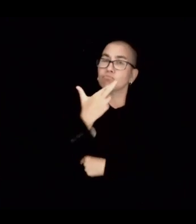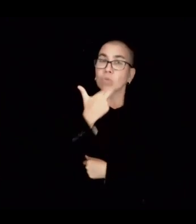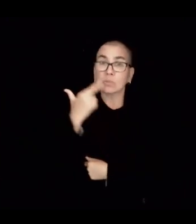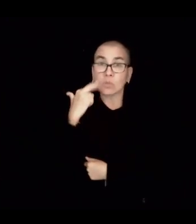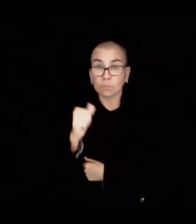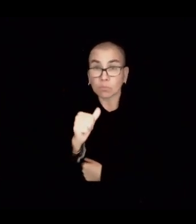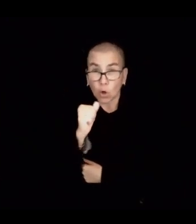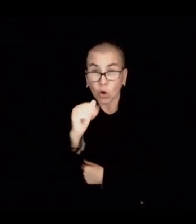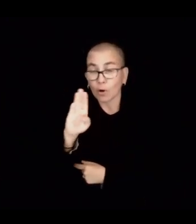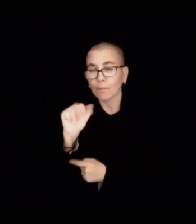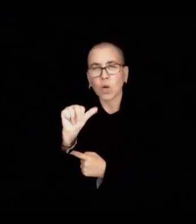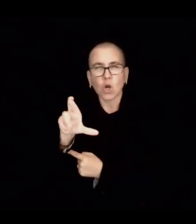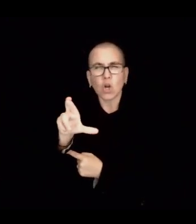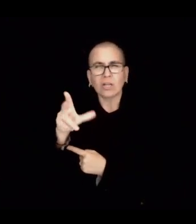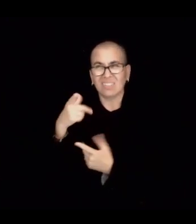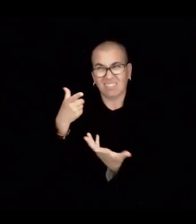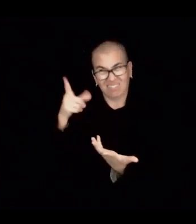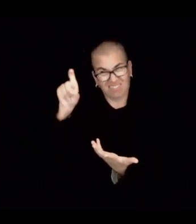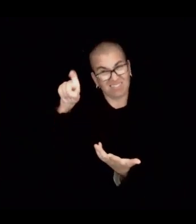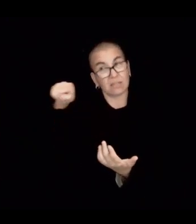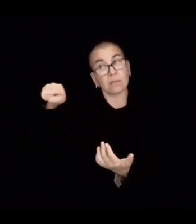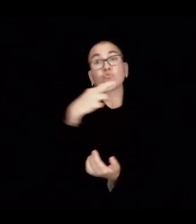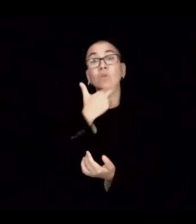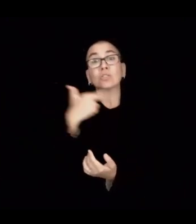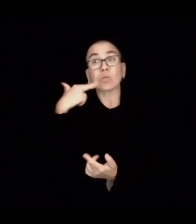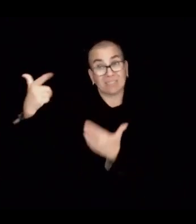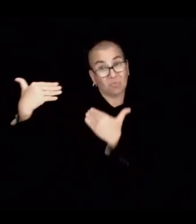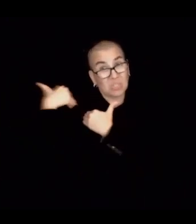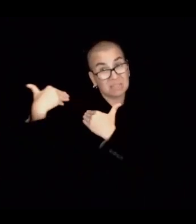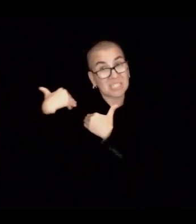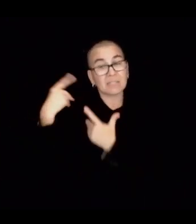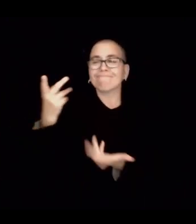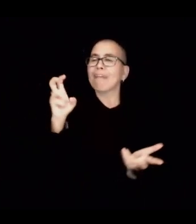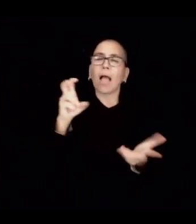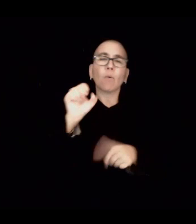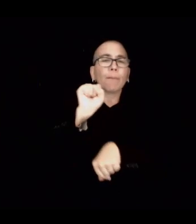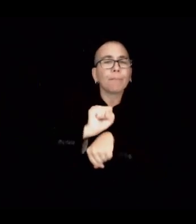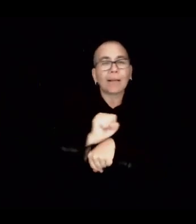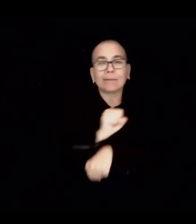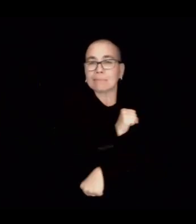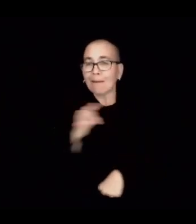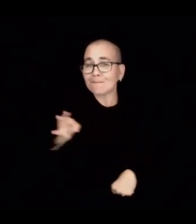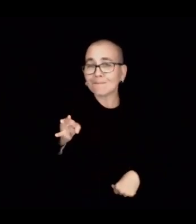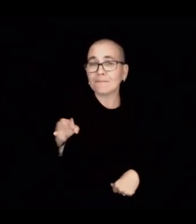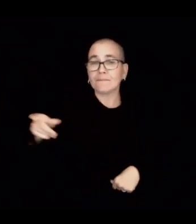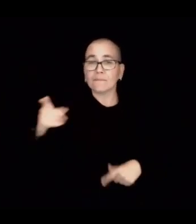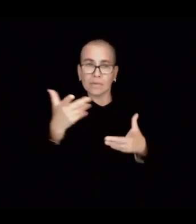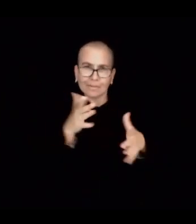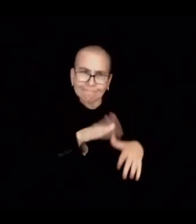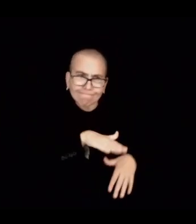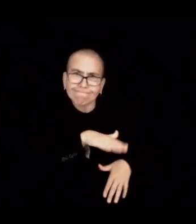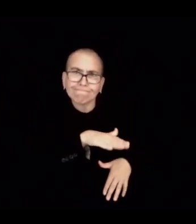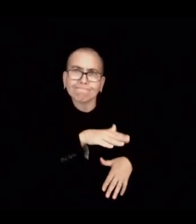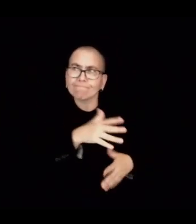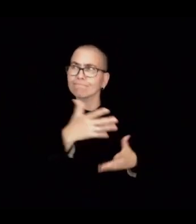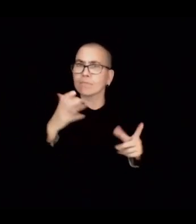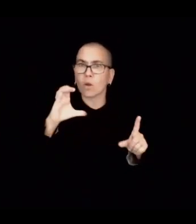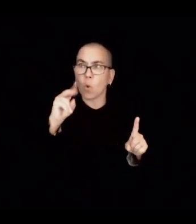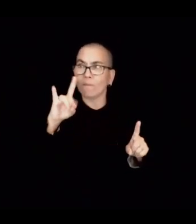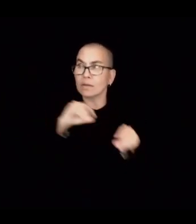even among patrons? Are there any rules about that under the deed guidance or the executive orders?